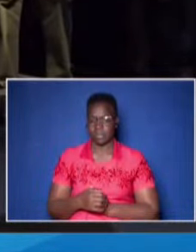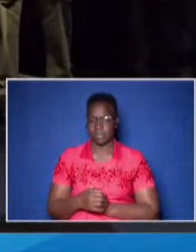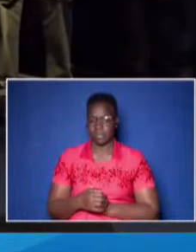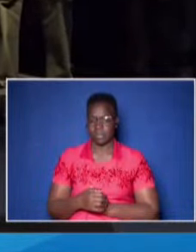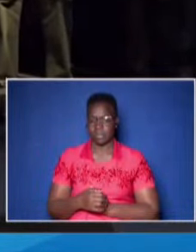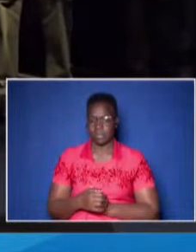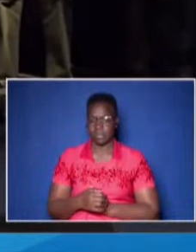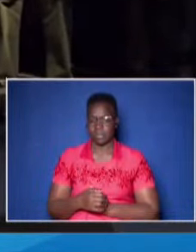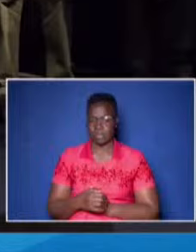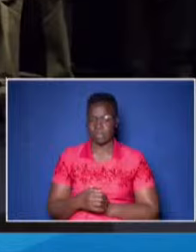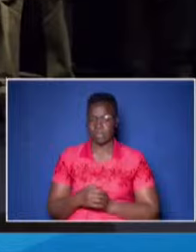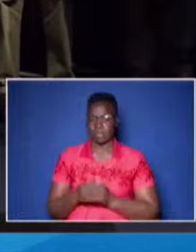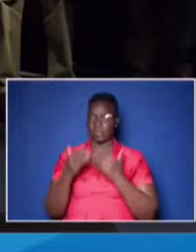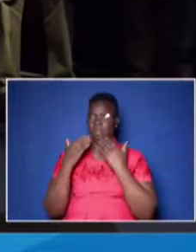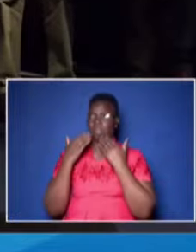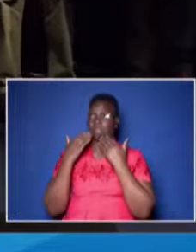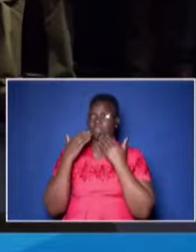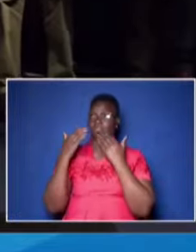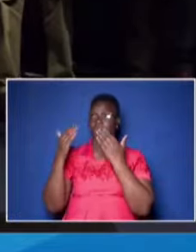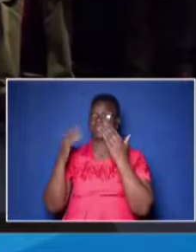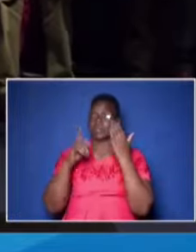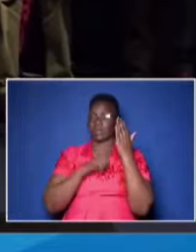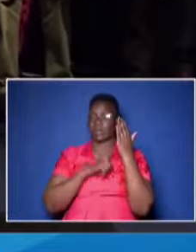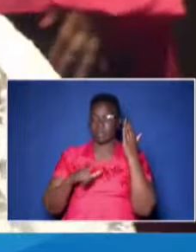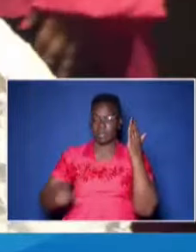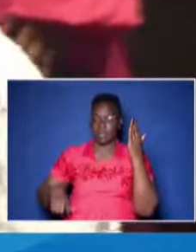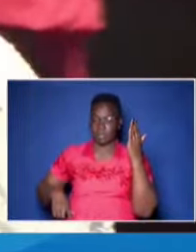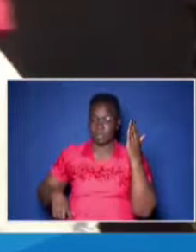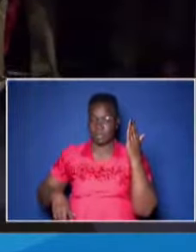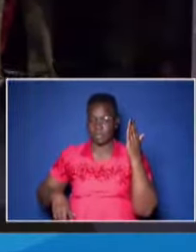thank you Lord It's precious